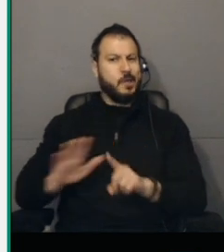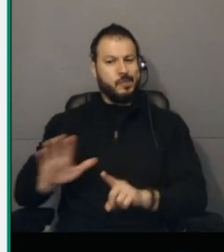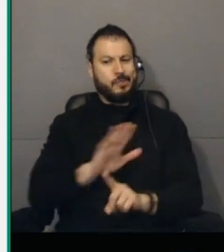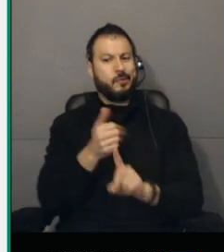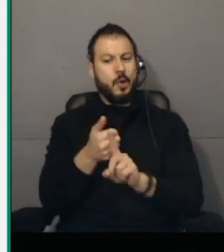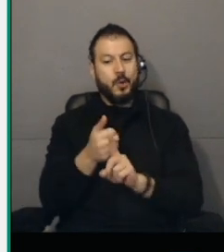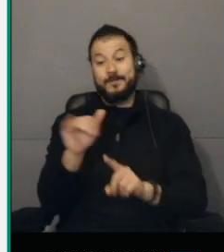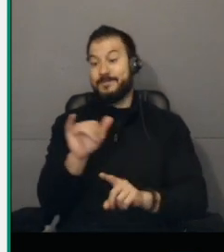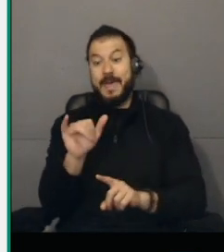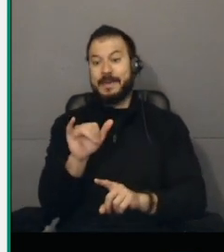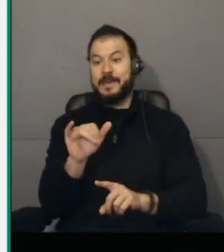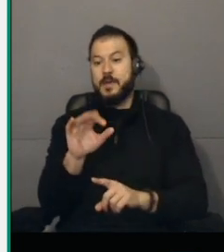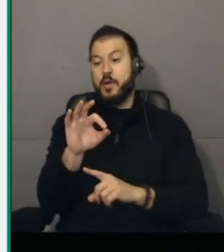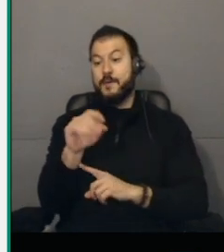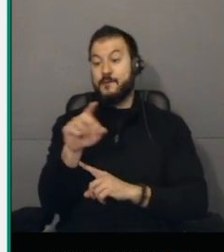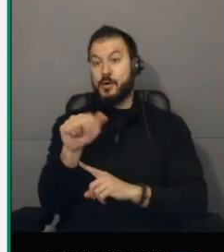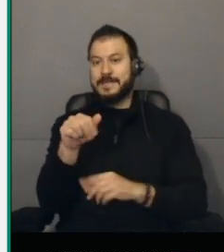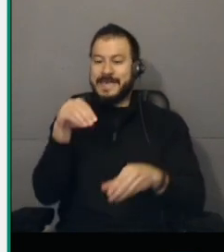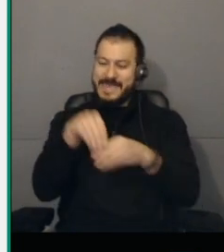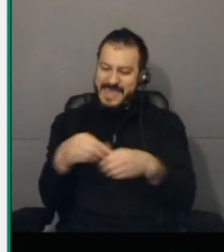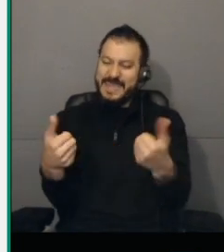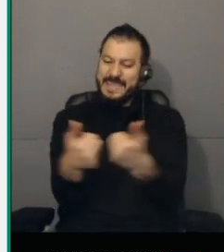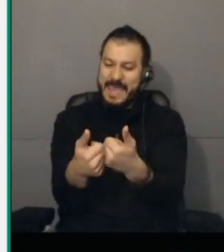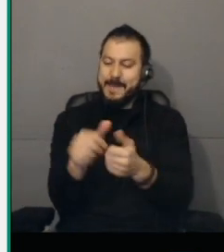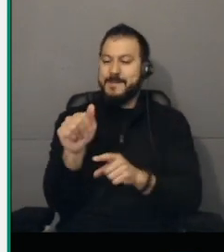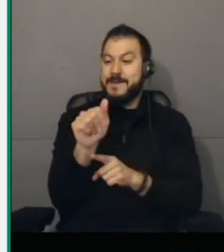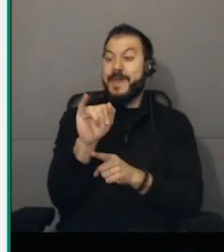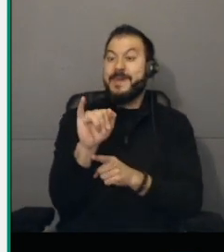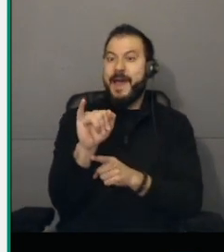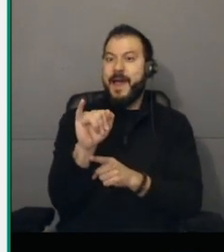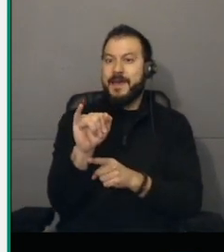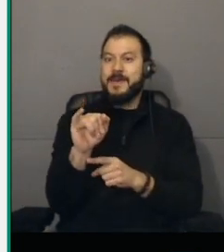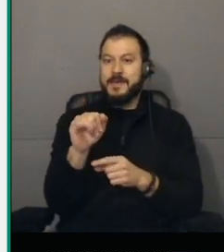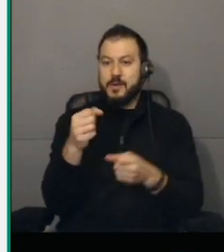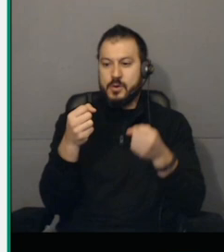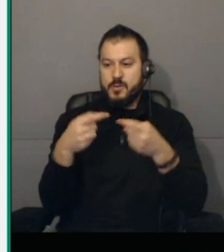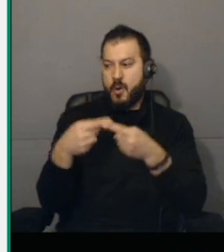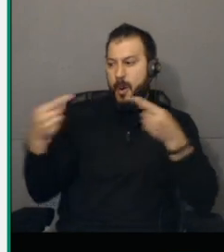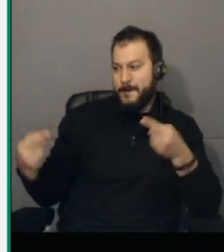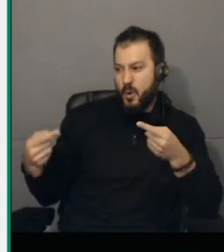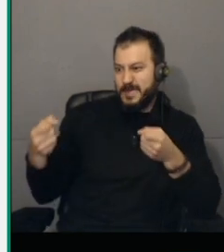own. Features like Forza's in-game AI opponents.